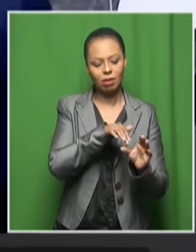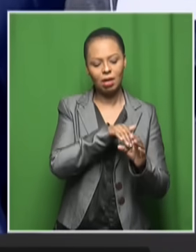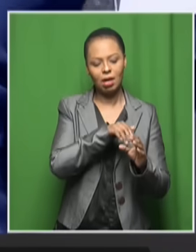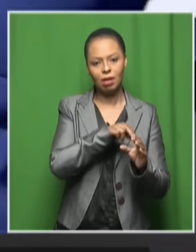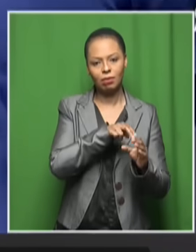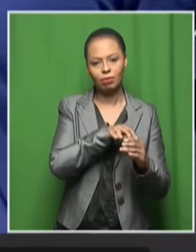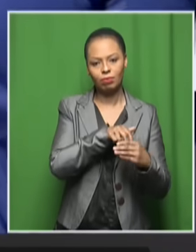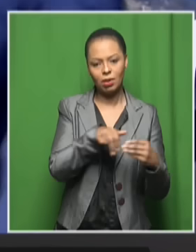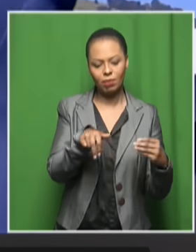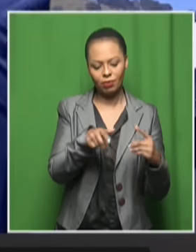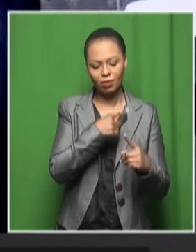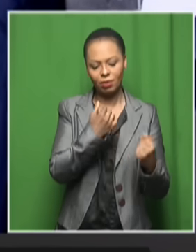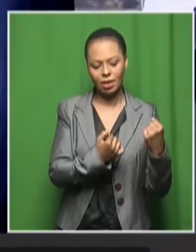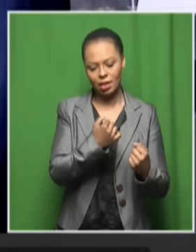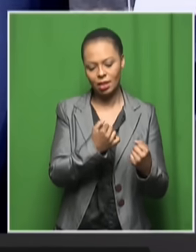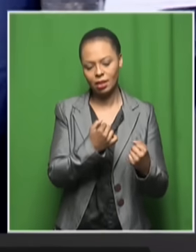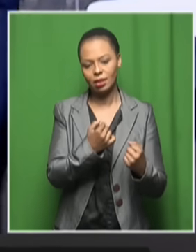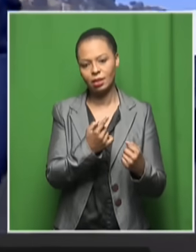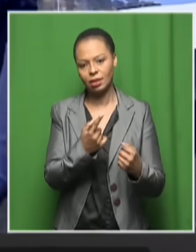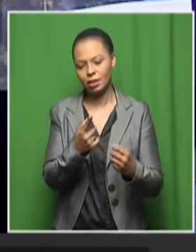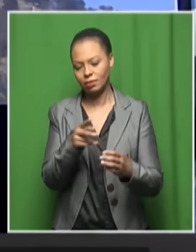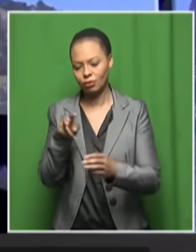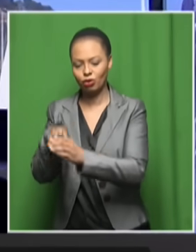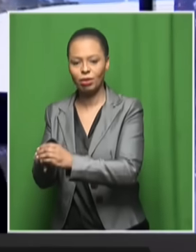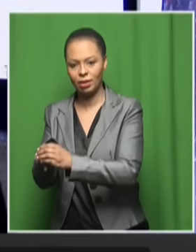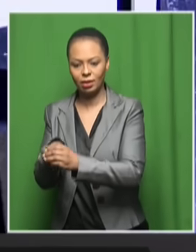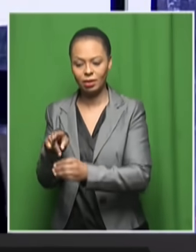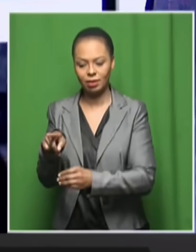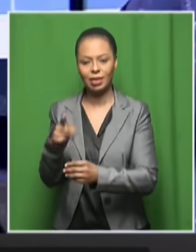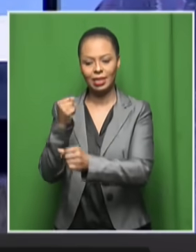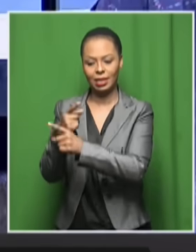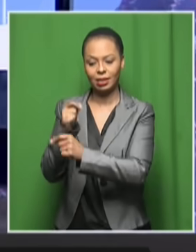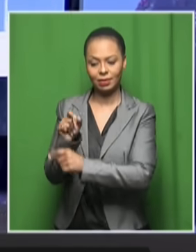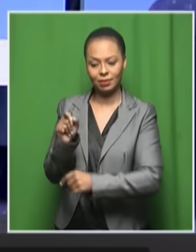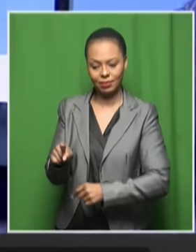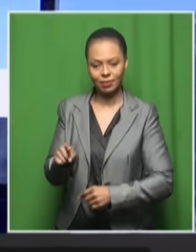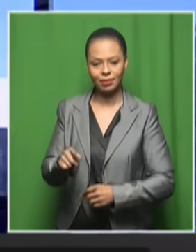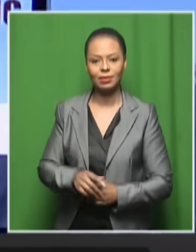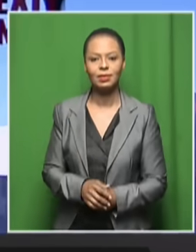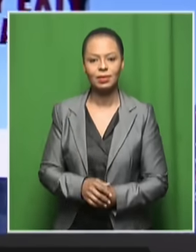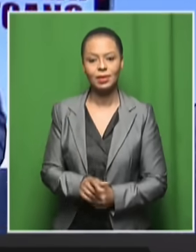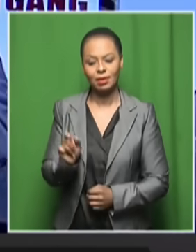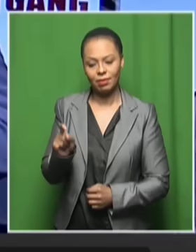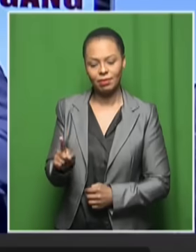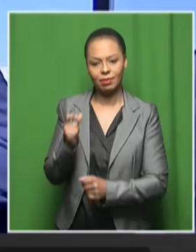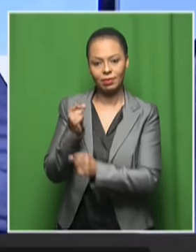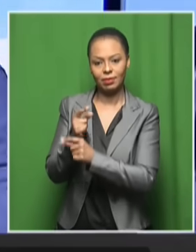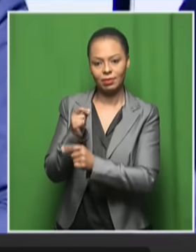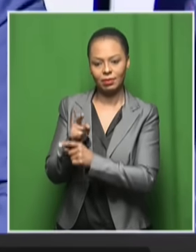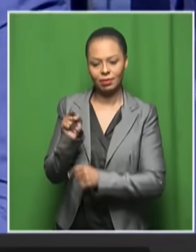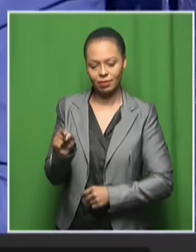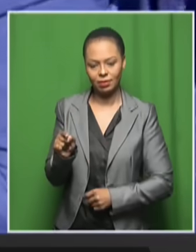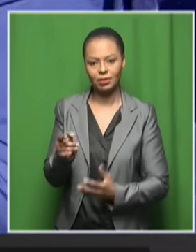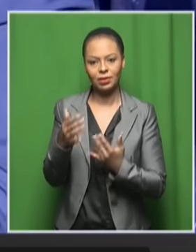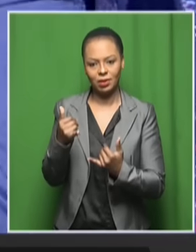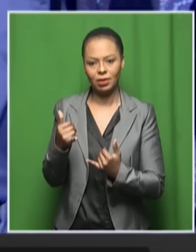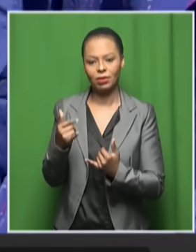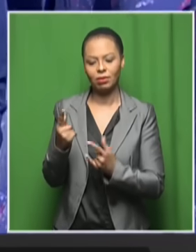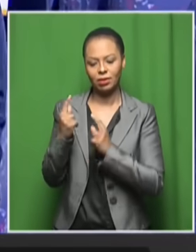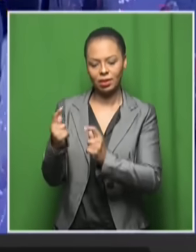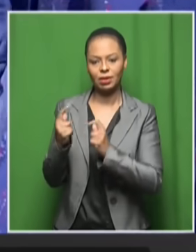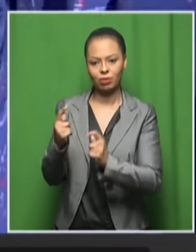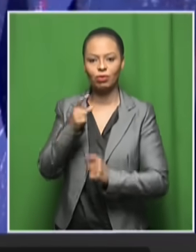our video journalist Stelo Hlanula, so that you can be able to see Sakina. This is a shuttle that we are taking